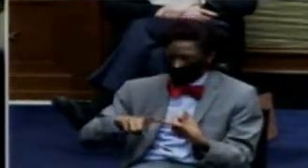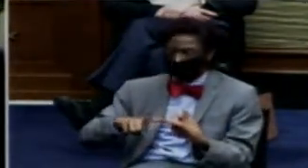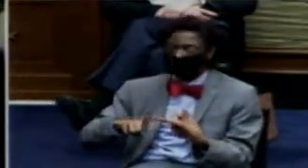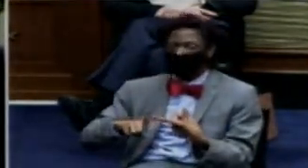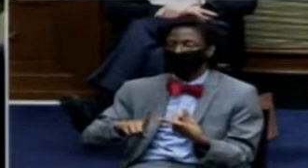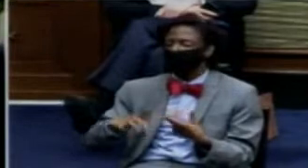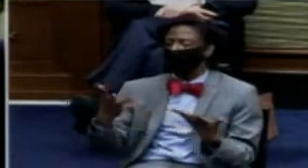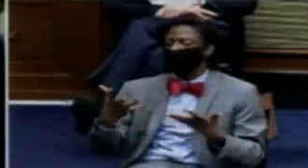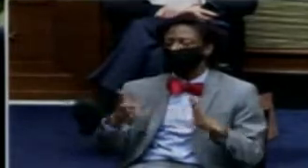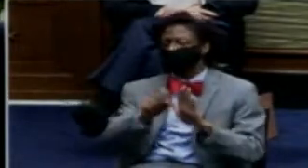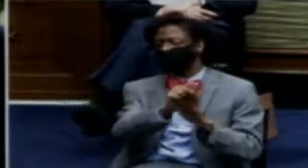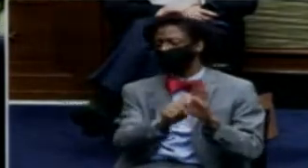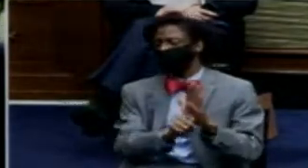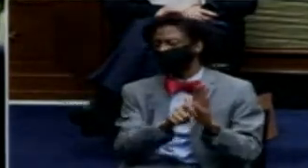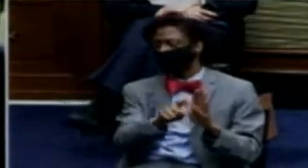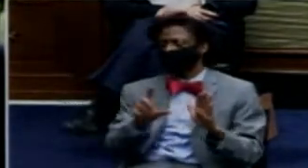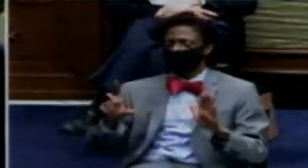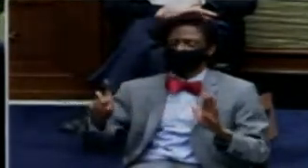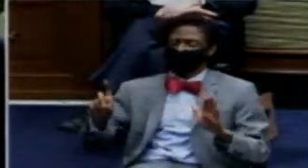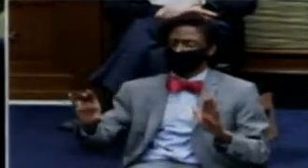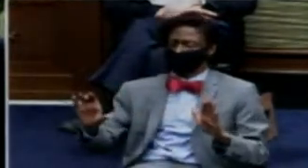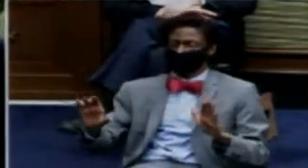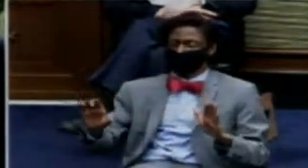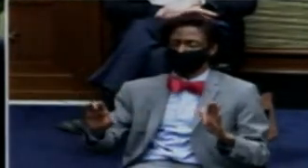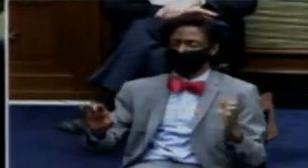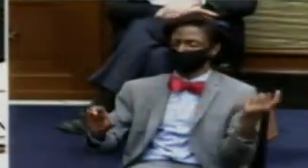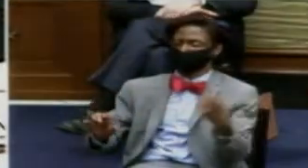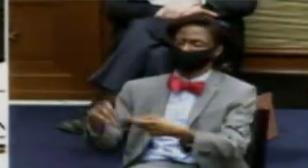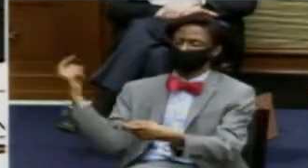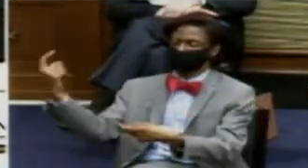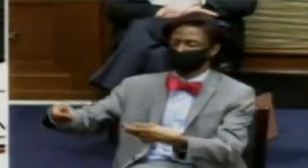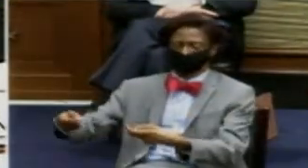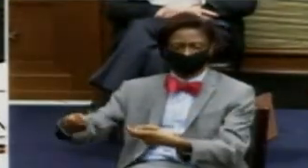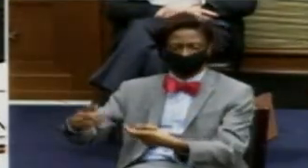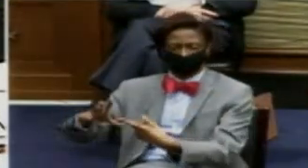what states the district received its territory originally and when?